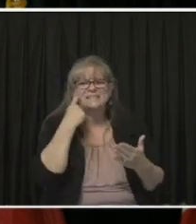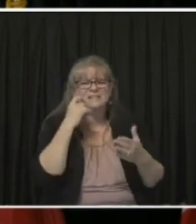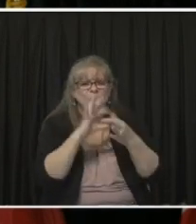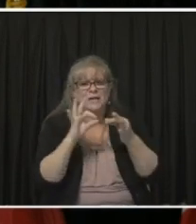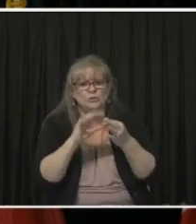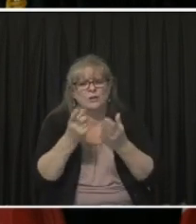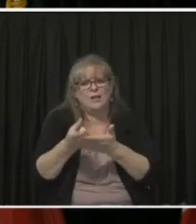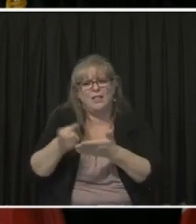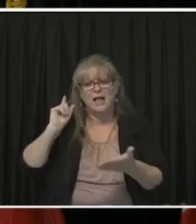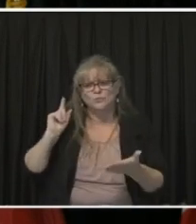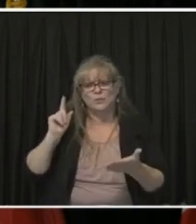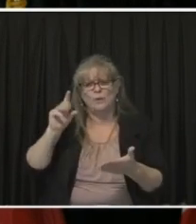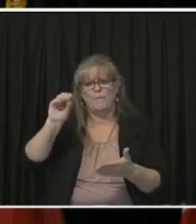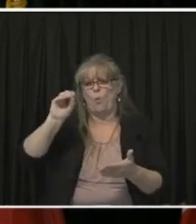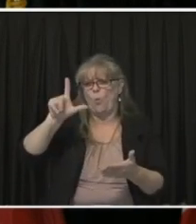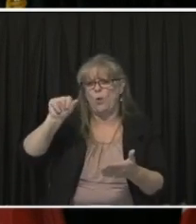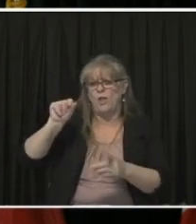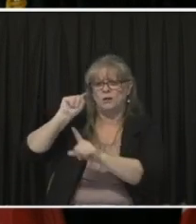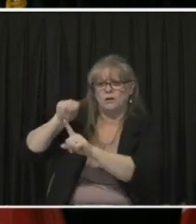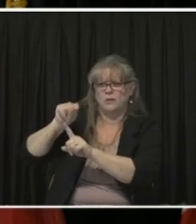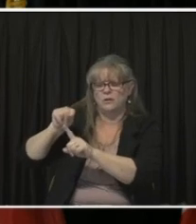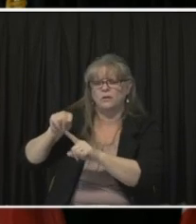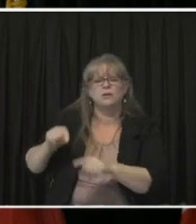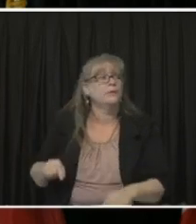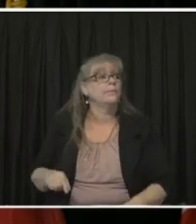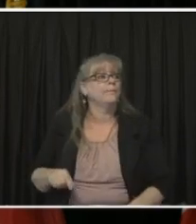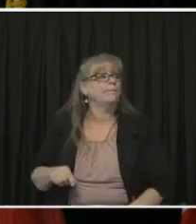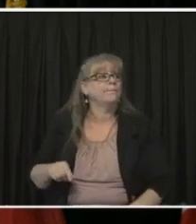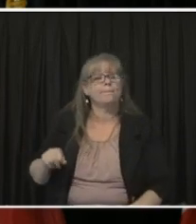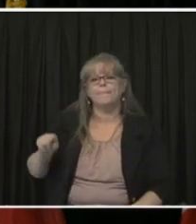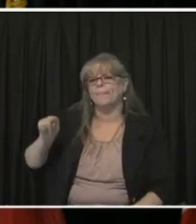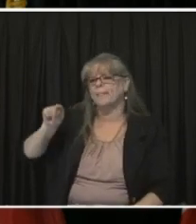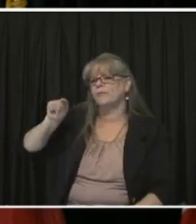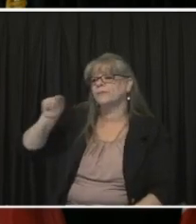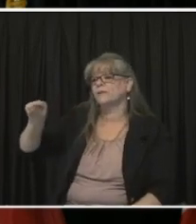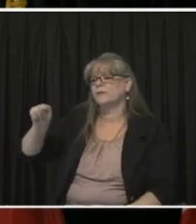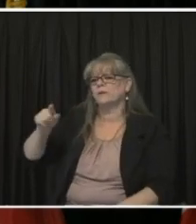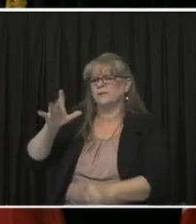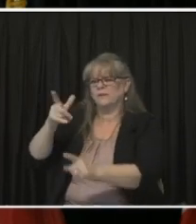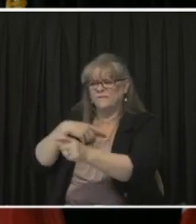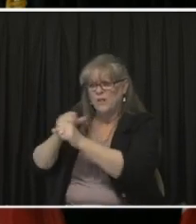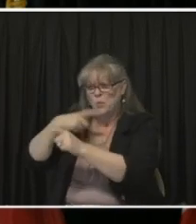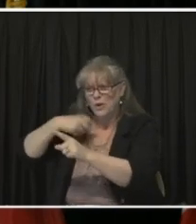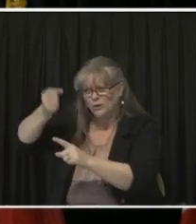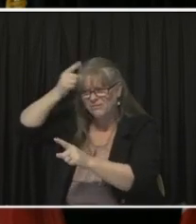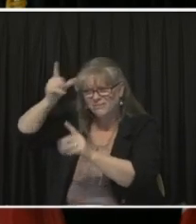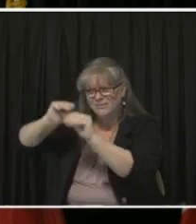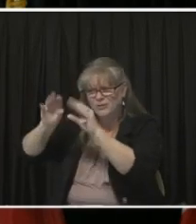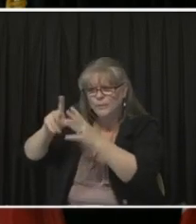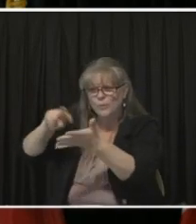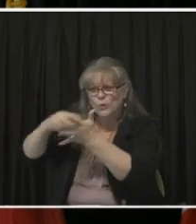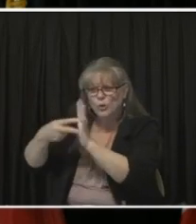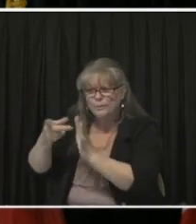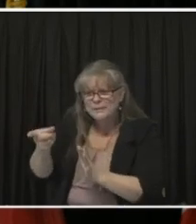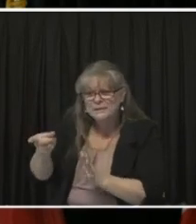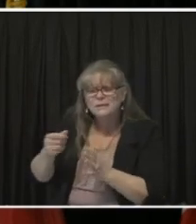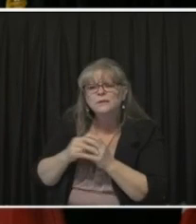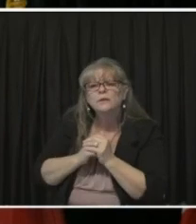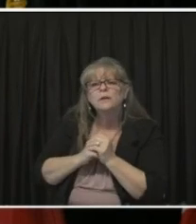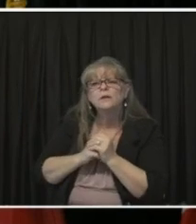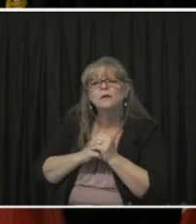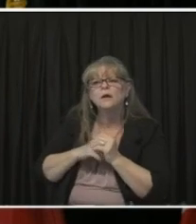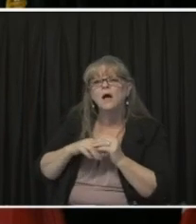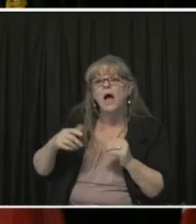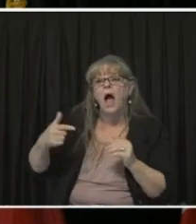Well, I'll give you a follow-up, Charles, because I'm not quite sure if I understand the context of your question. I'm very supportive of the